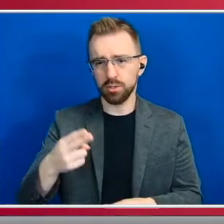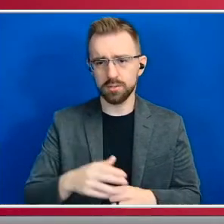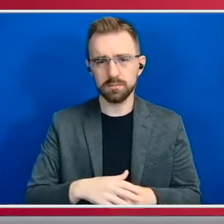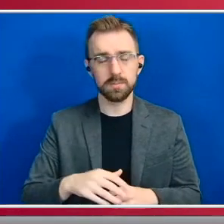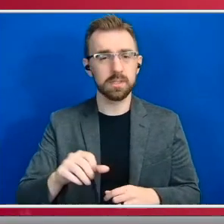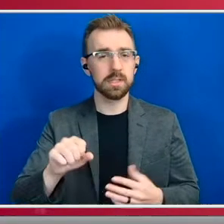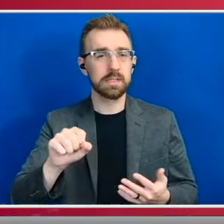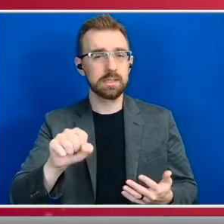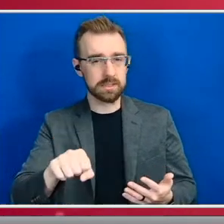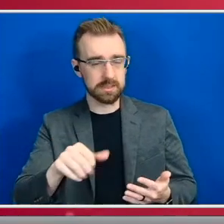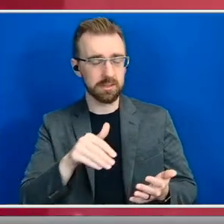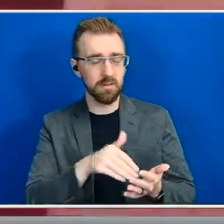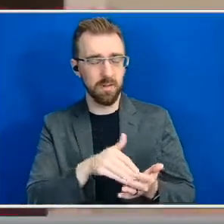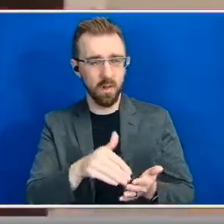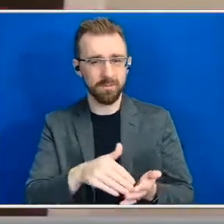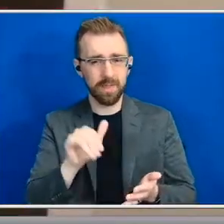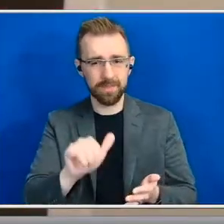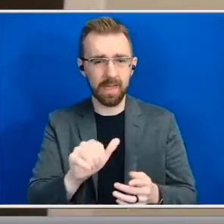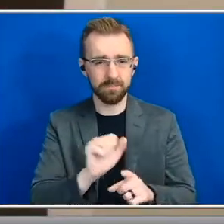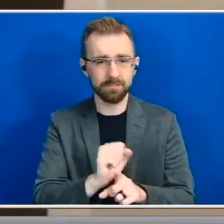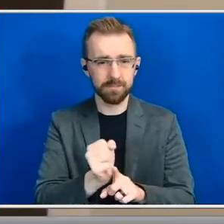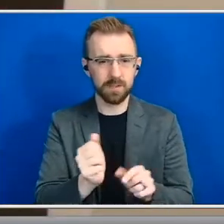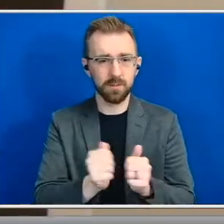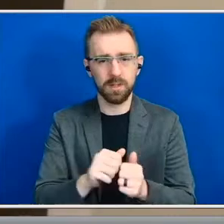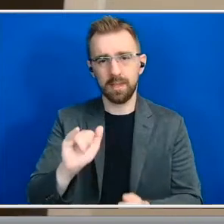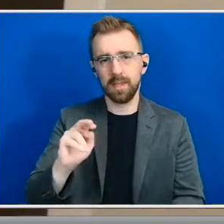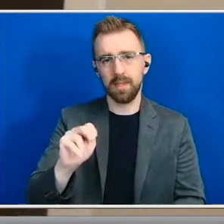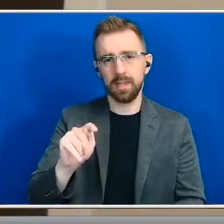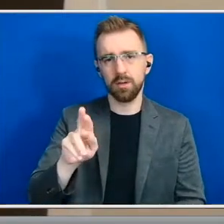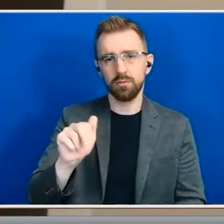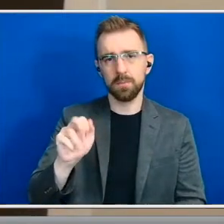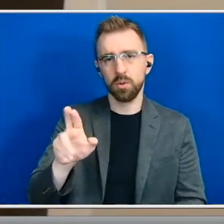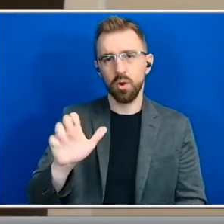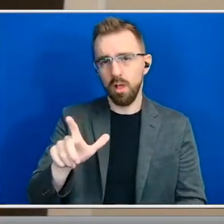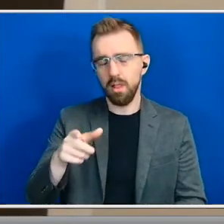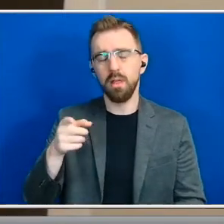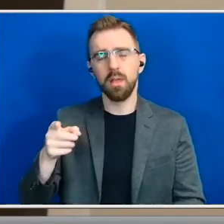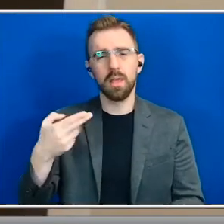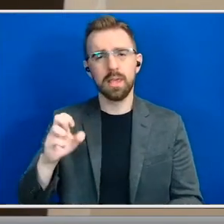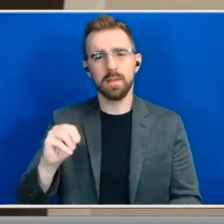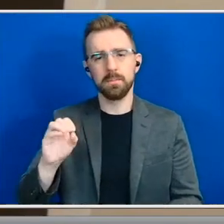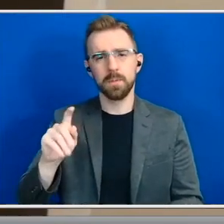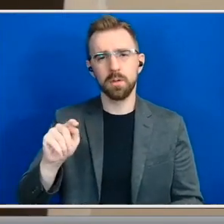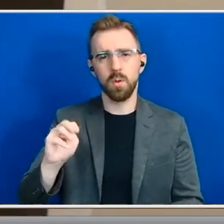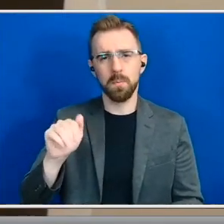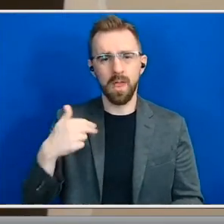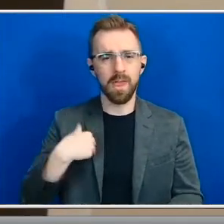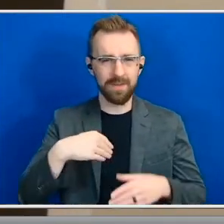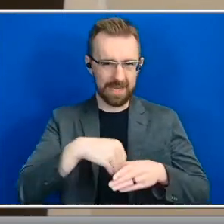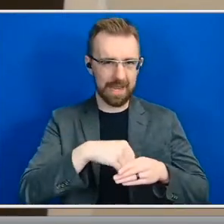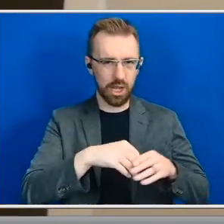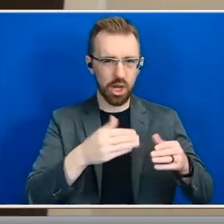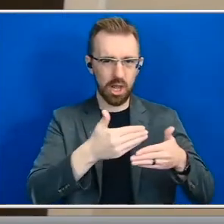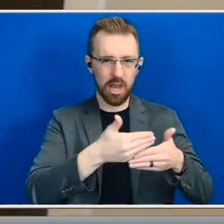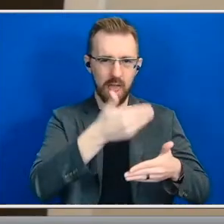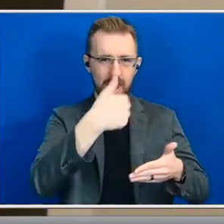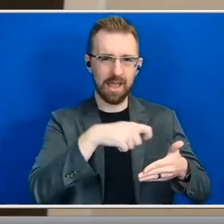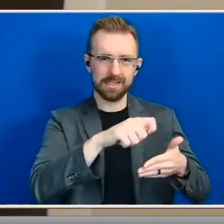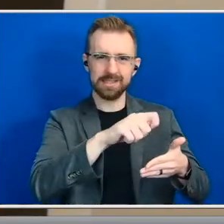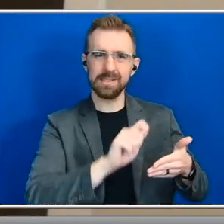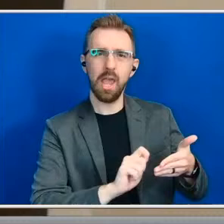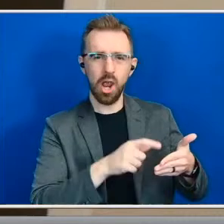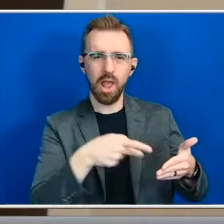often that is the case with an intramural hematoma as well. There is a tear in the inner lining of the aorta, which allows